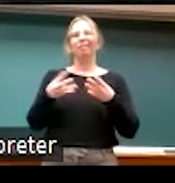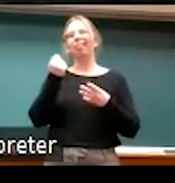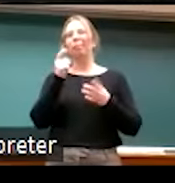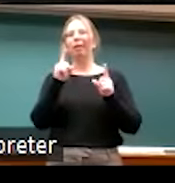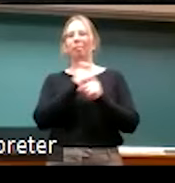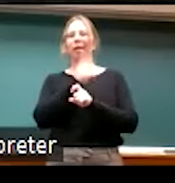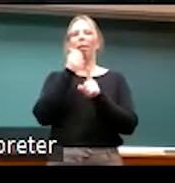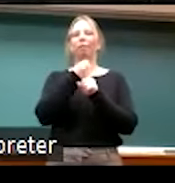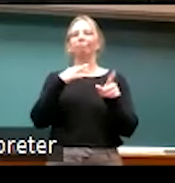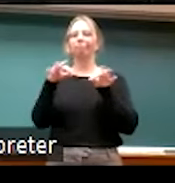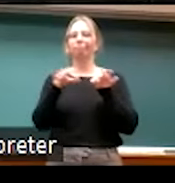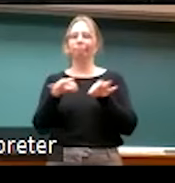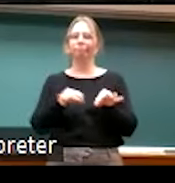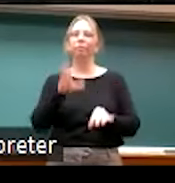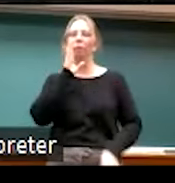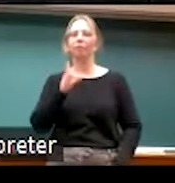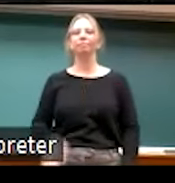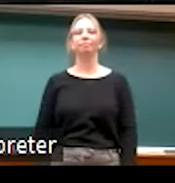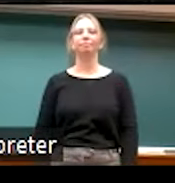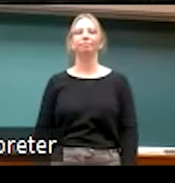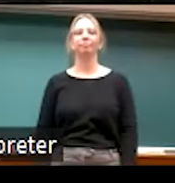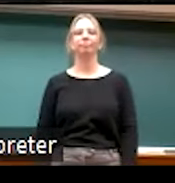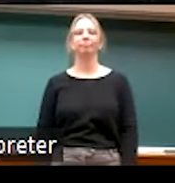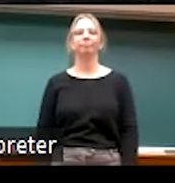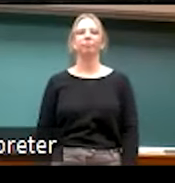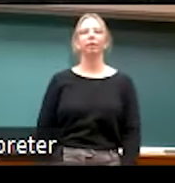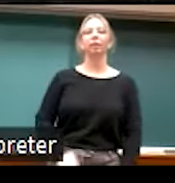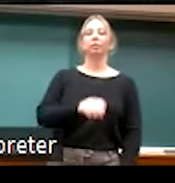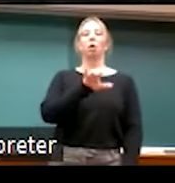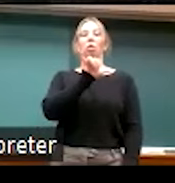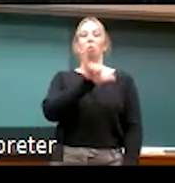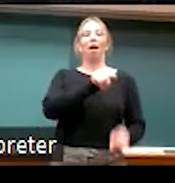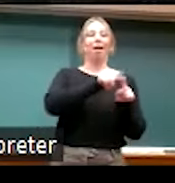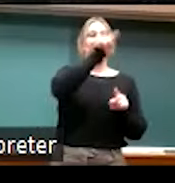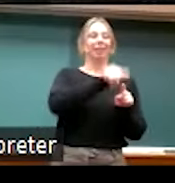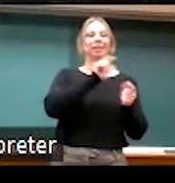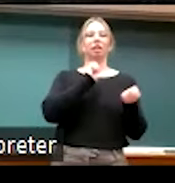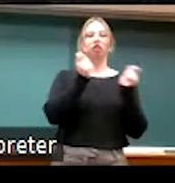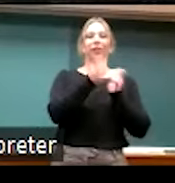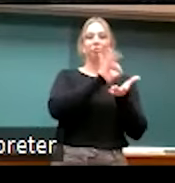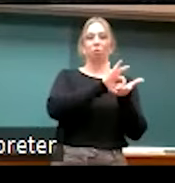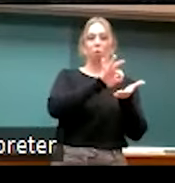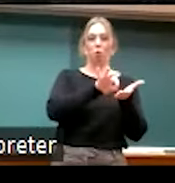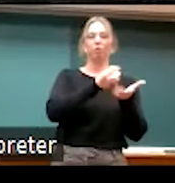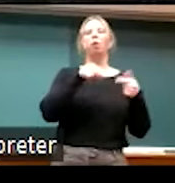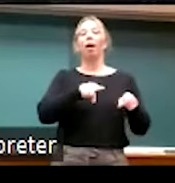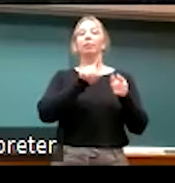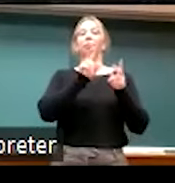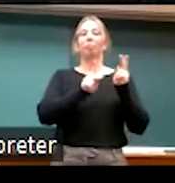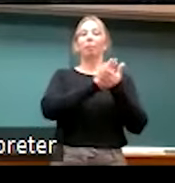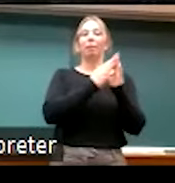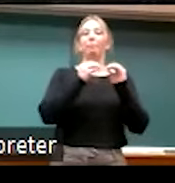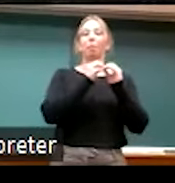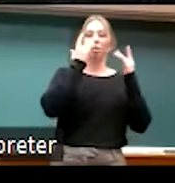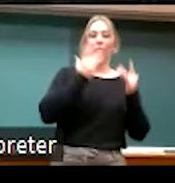with it. So you see here that this is a change score. This is so as people get more depressed going this